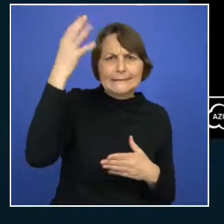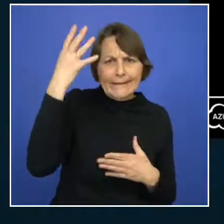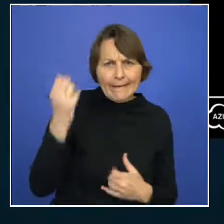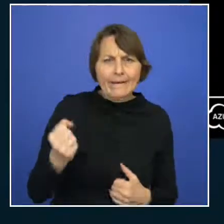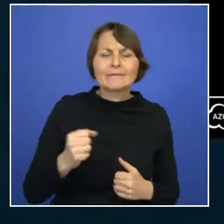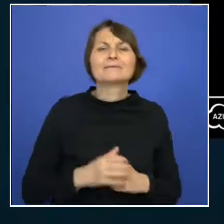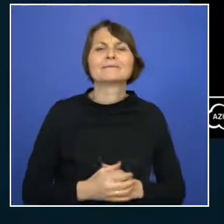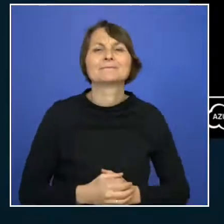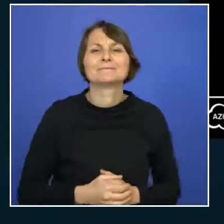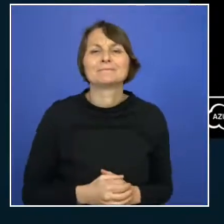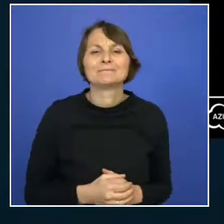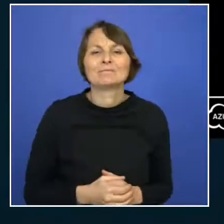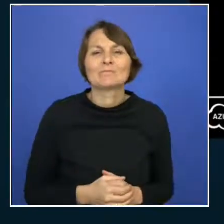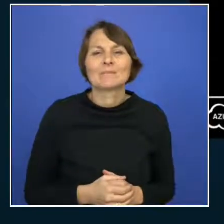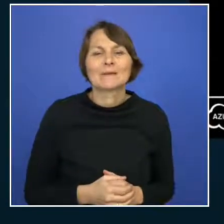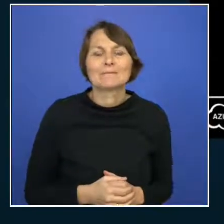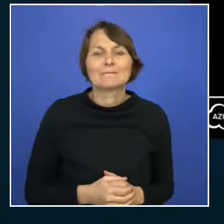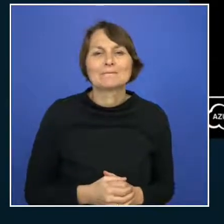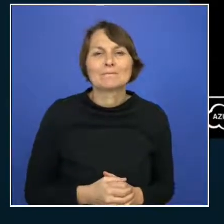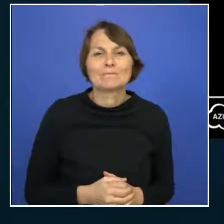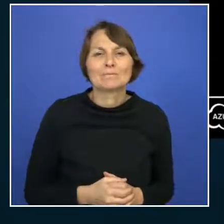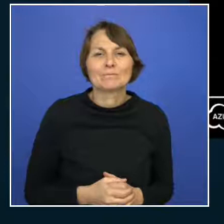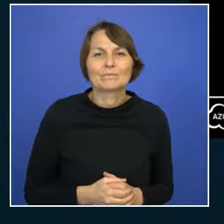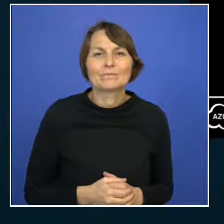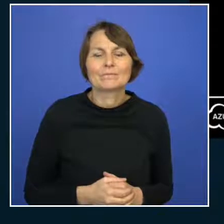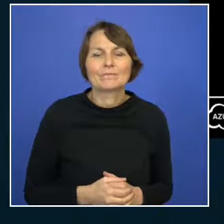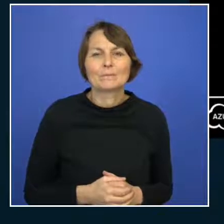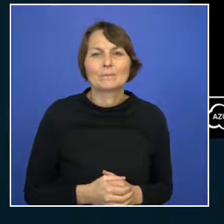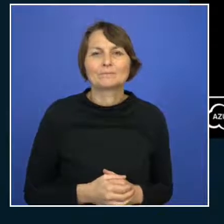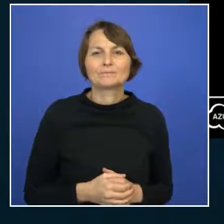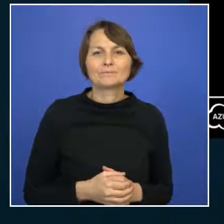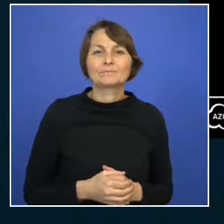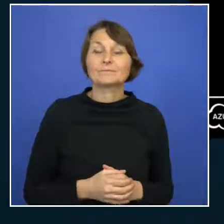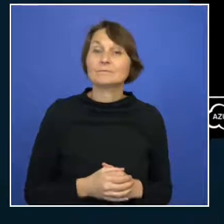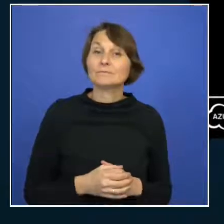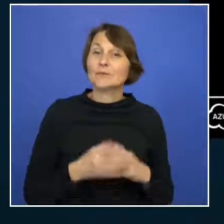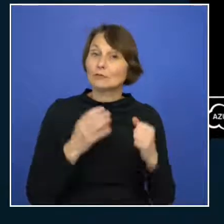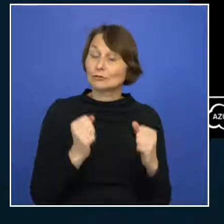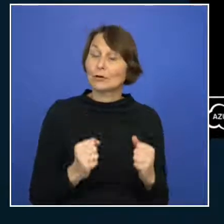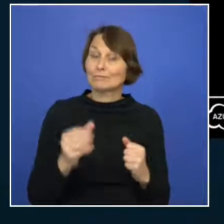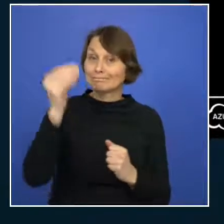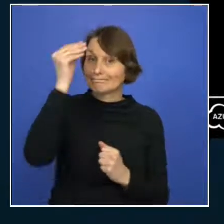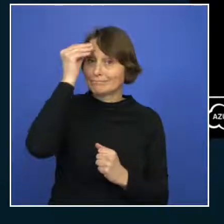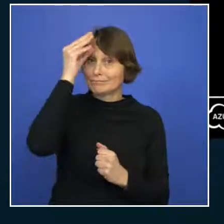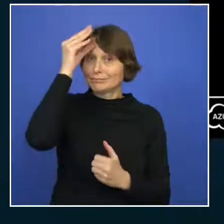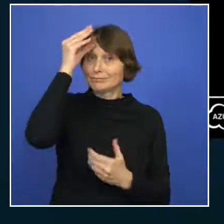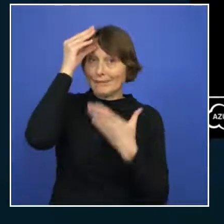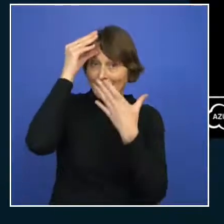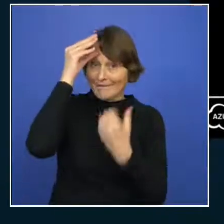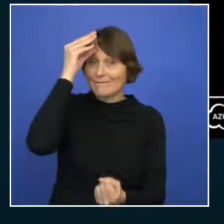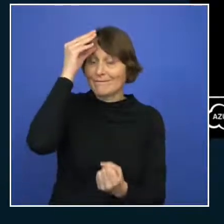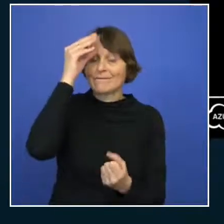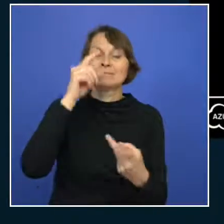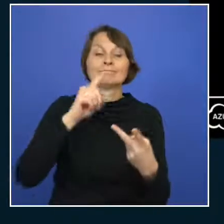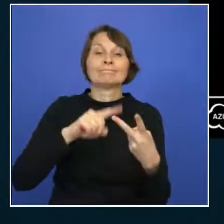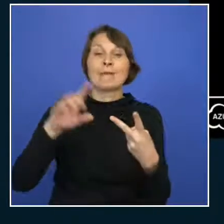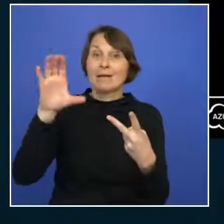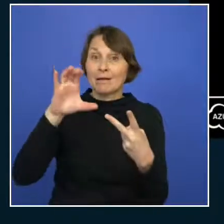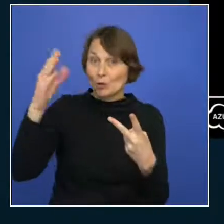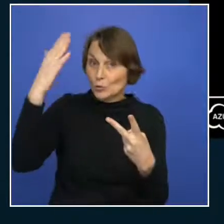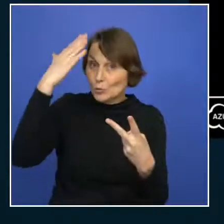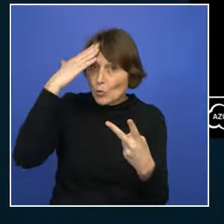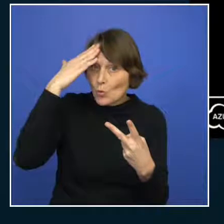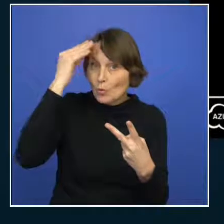moving to the cloud. And once we have that expertise, the cloud knowledge, then we can